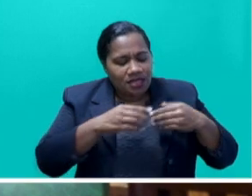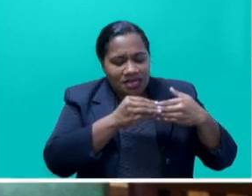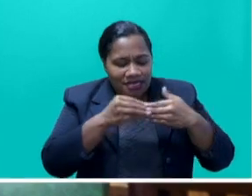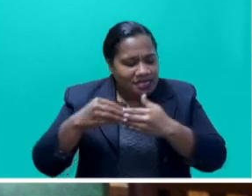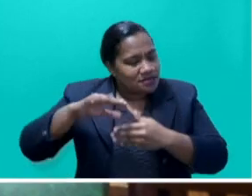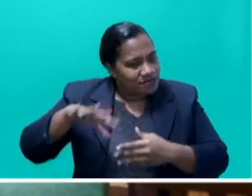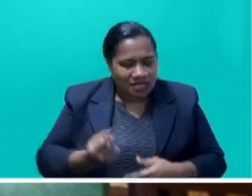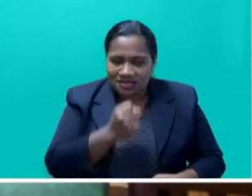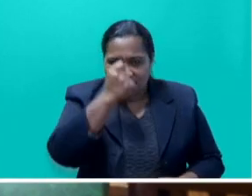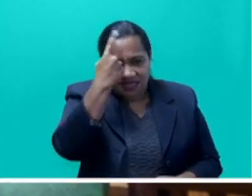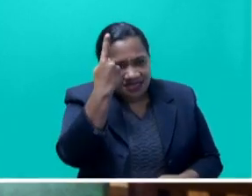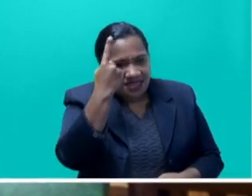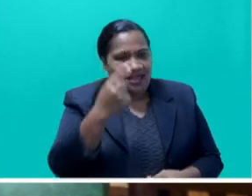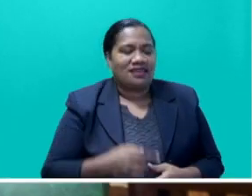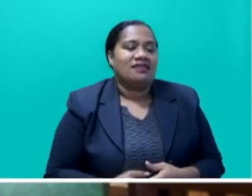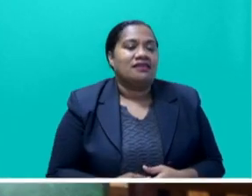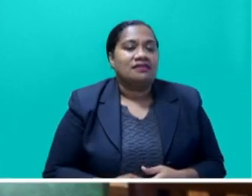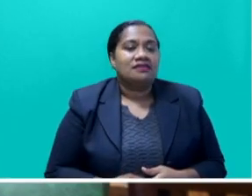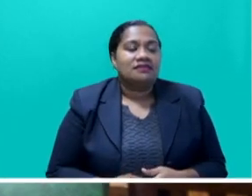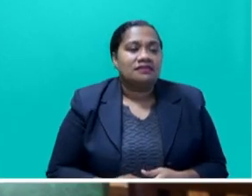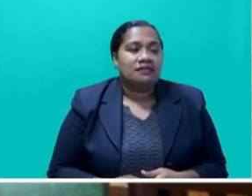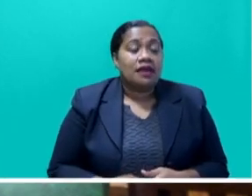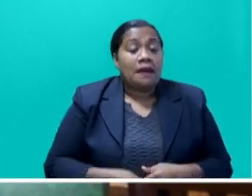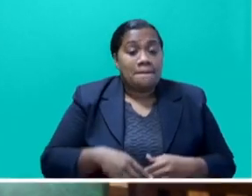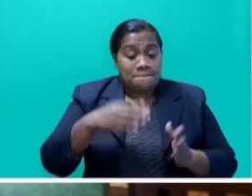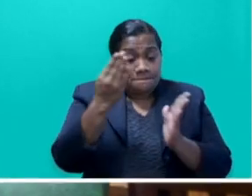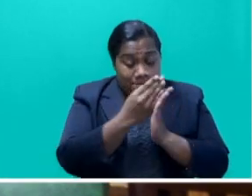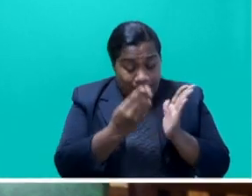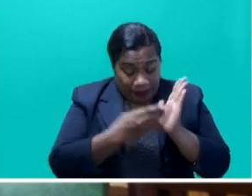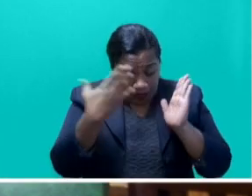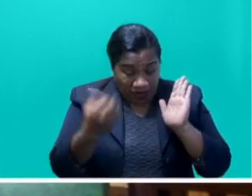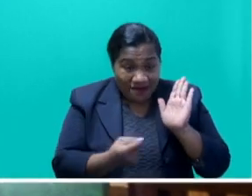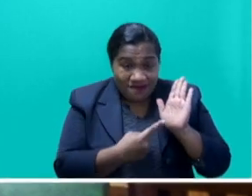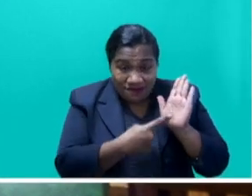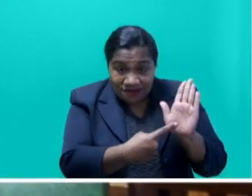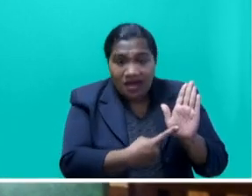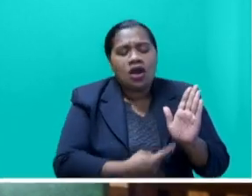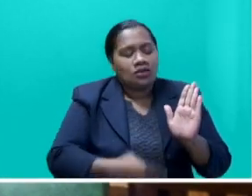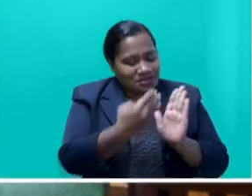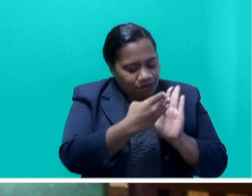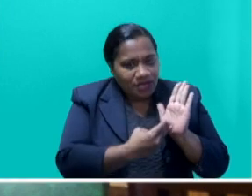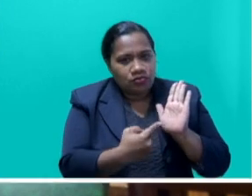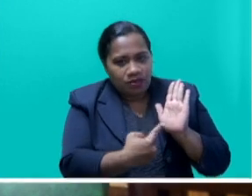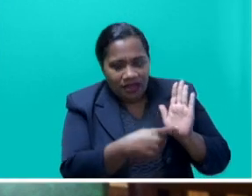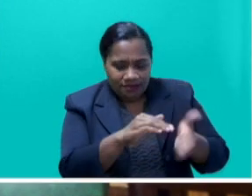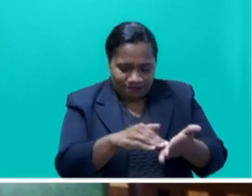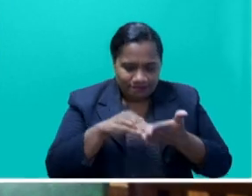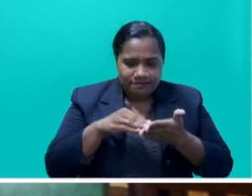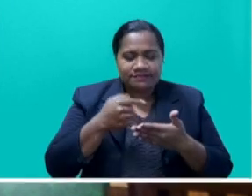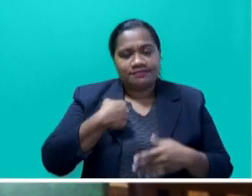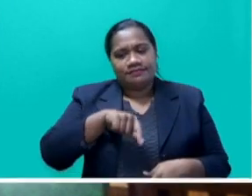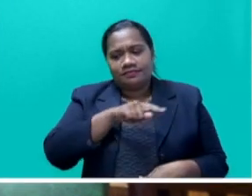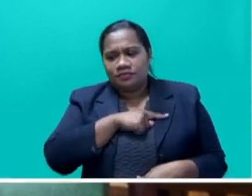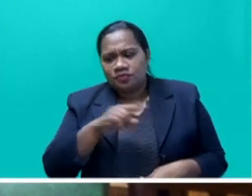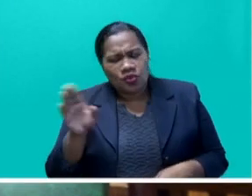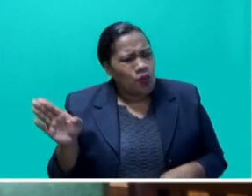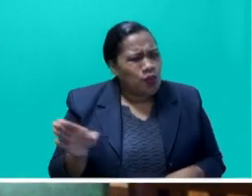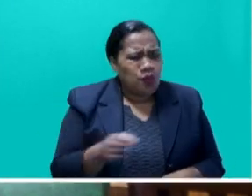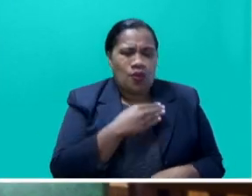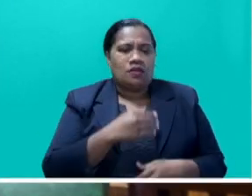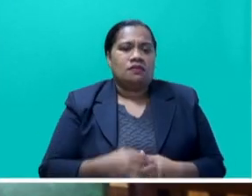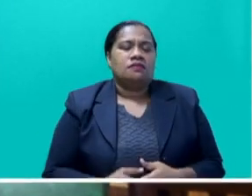Mr. Speaker, the budget before the House is a budget that helps us all and steers us to